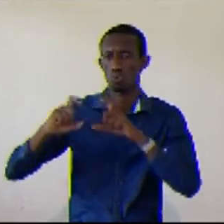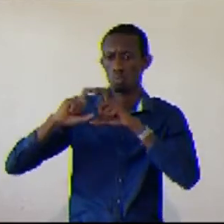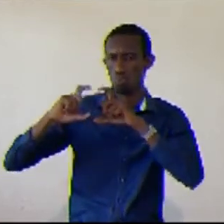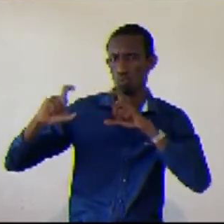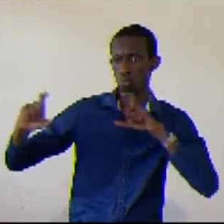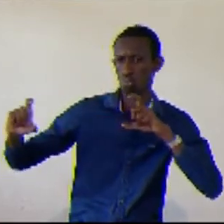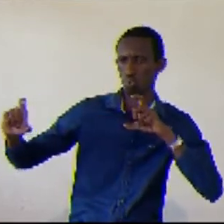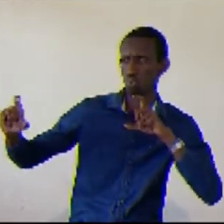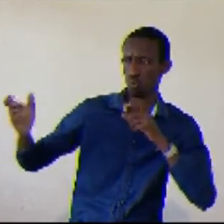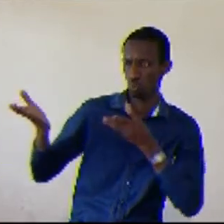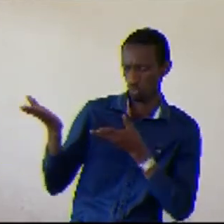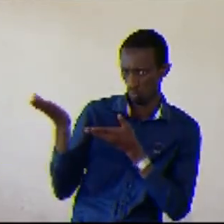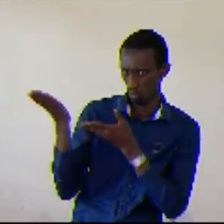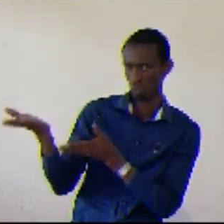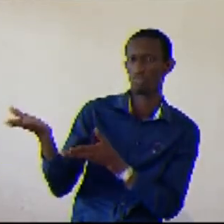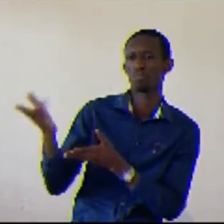Newton-Raphson formula.